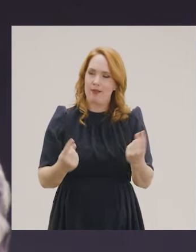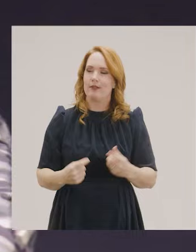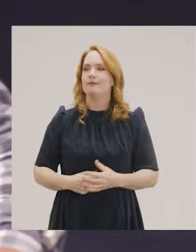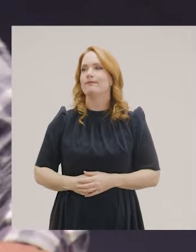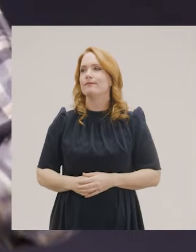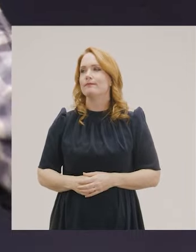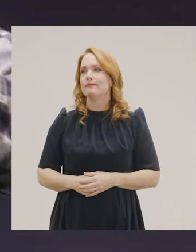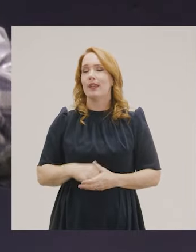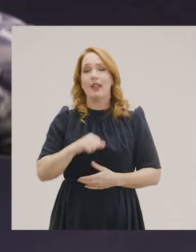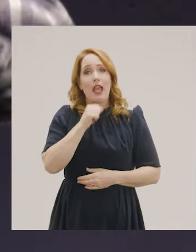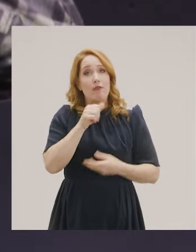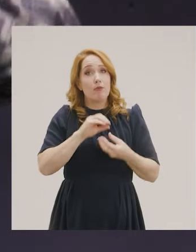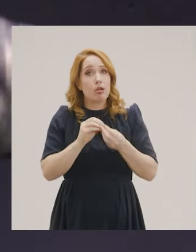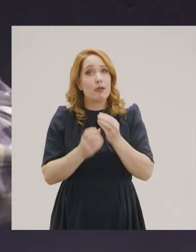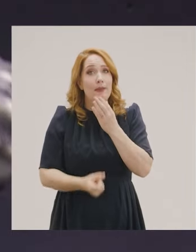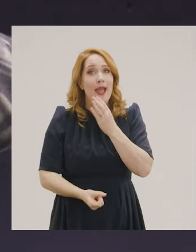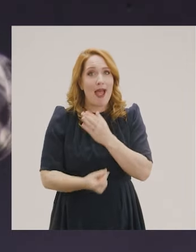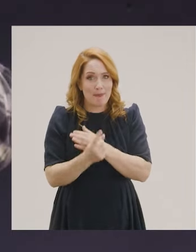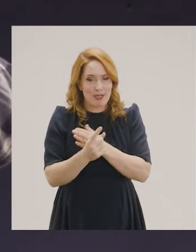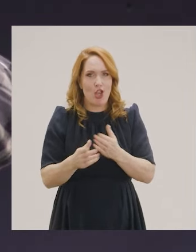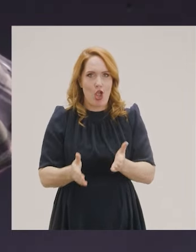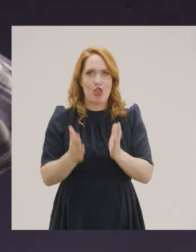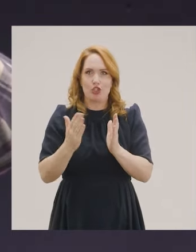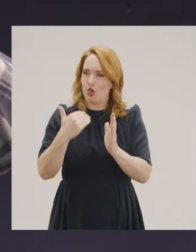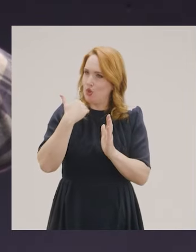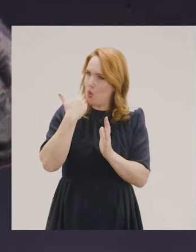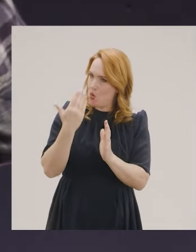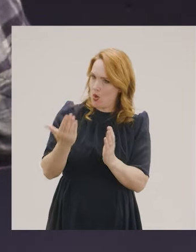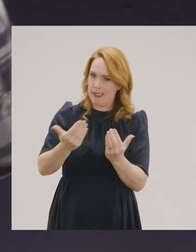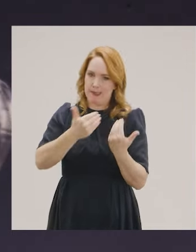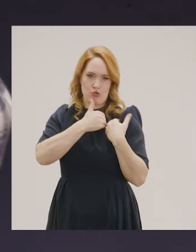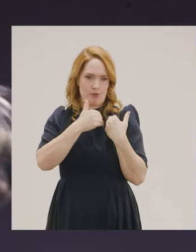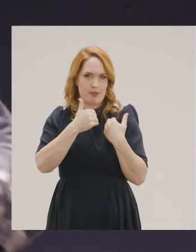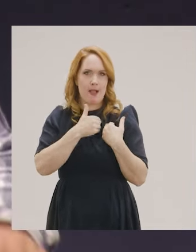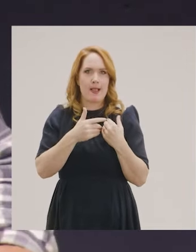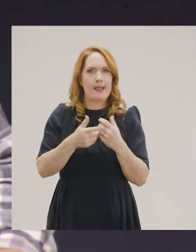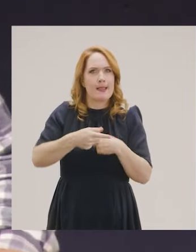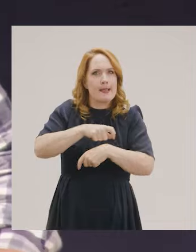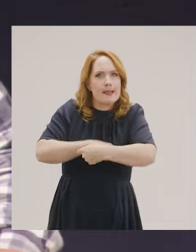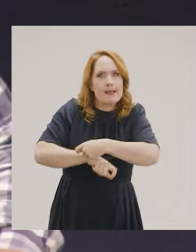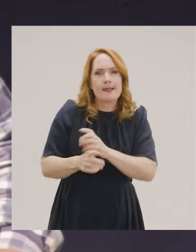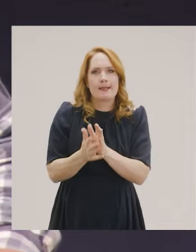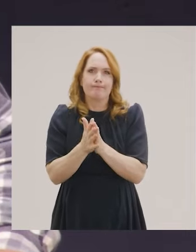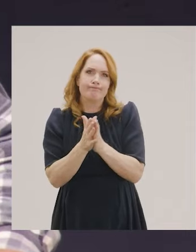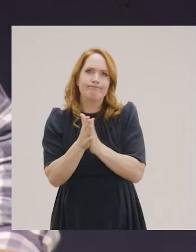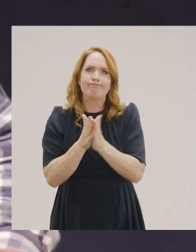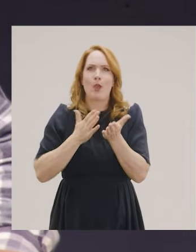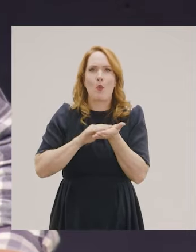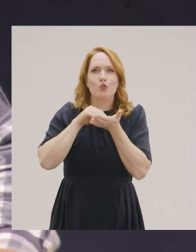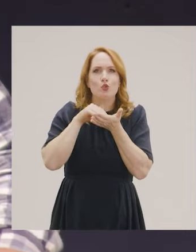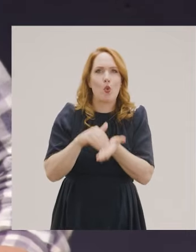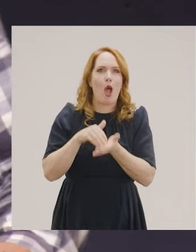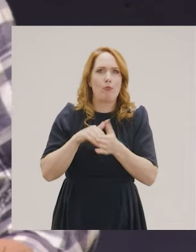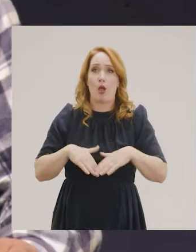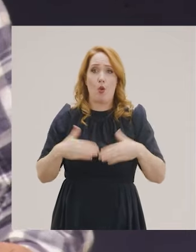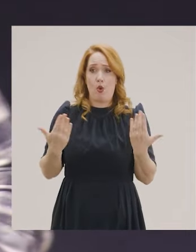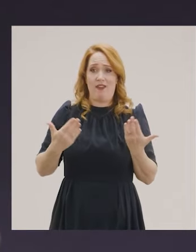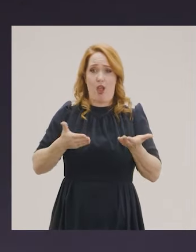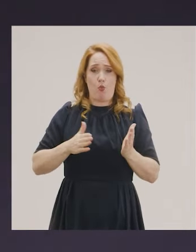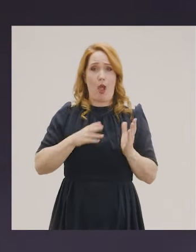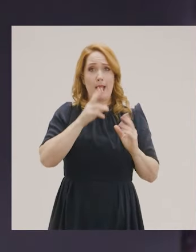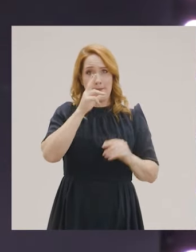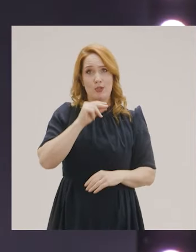society, our church has always stood up and said, let's roll our sleeves up, let's help and do things wherever